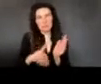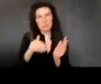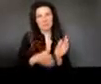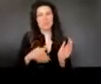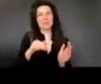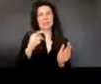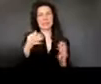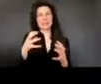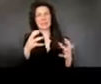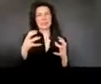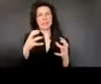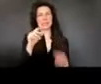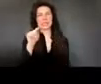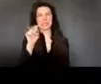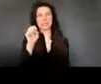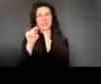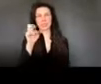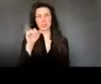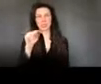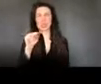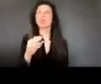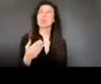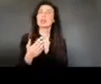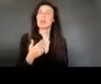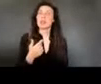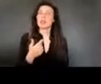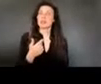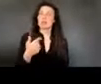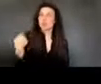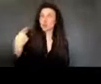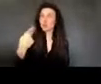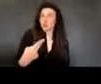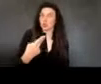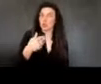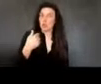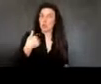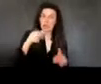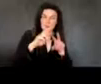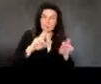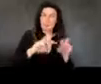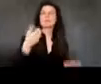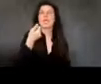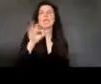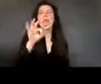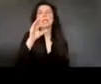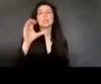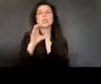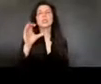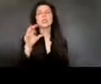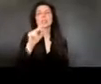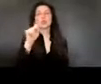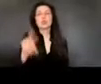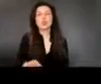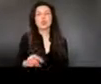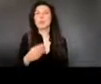that a lot of the history that I'm relating to is the history of, 19th century Detroit, but what's not being acknowledged is